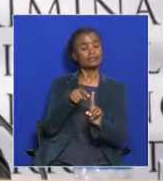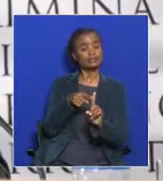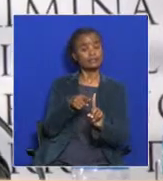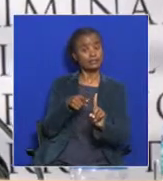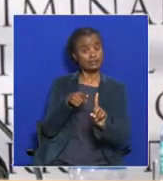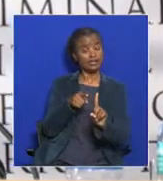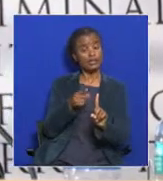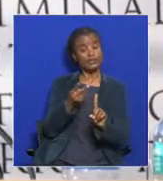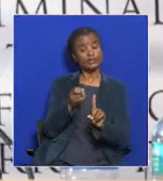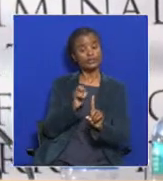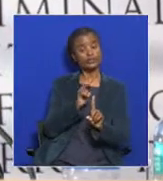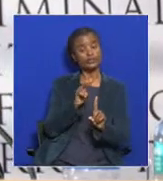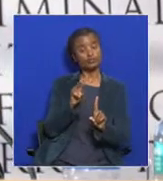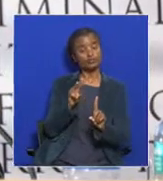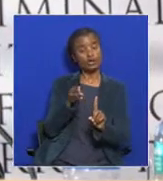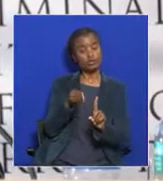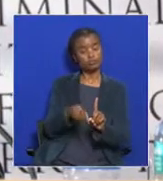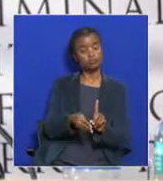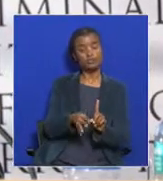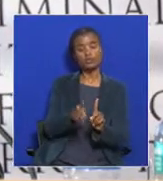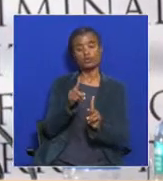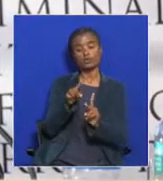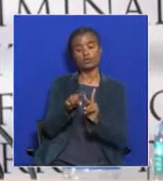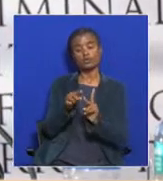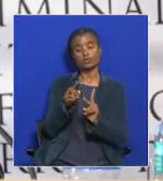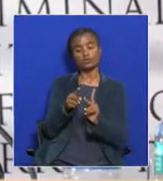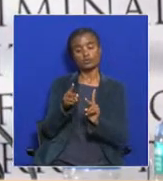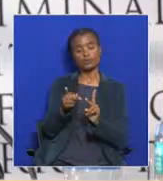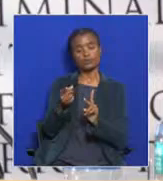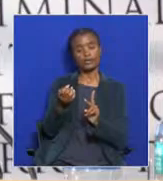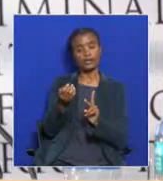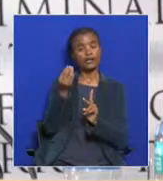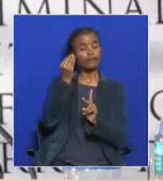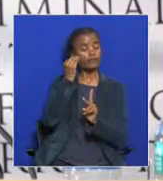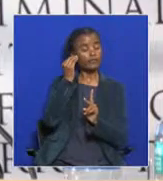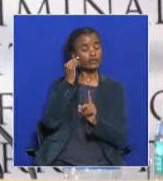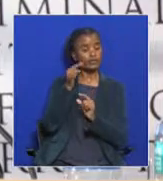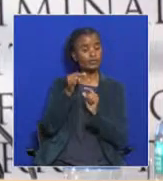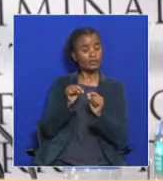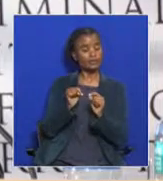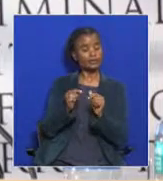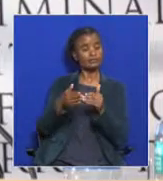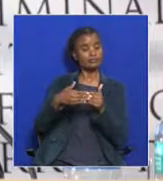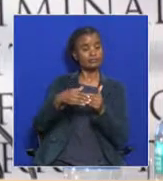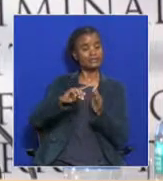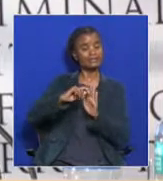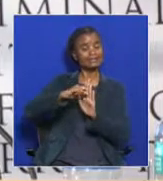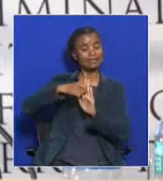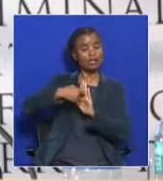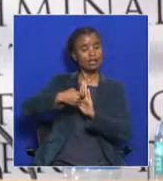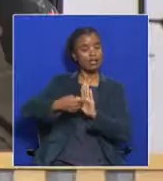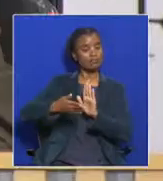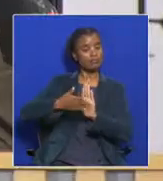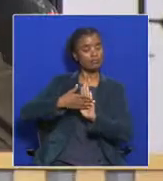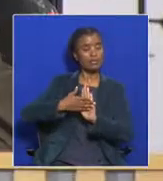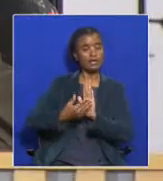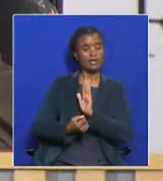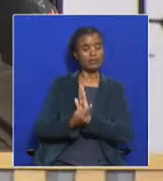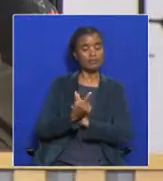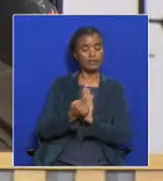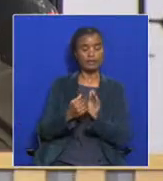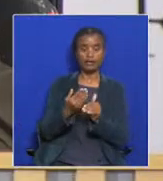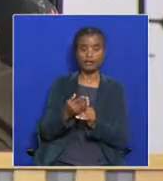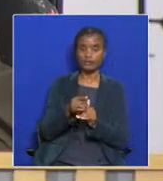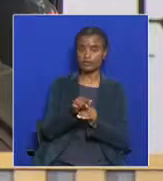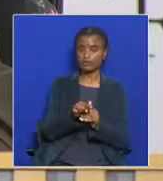it. And it would give me the detail of the seal that was placed after this exercise. To all that she says, I don't remember, it